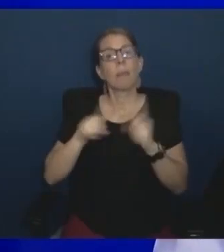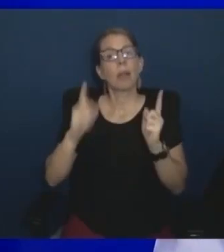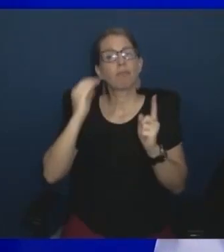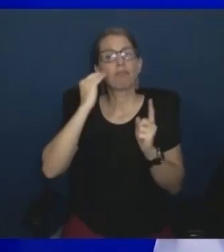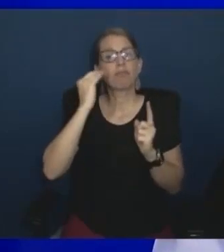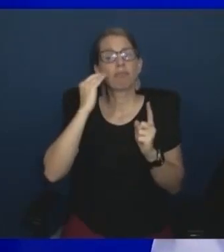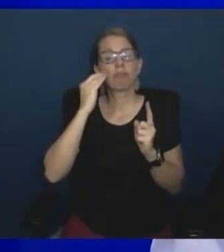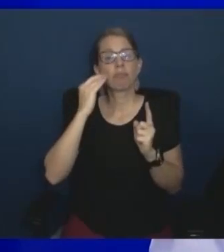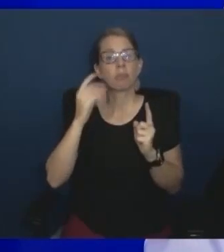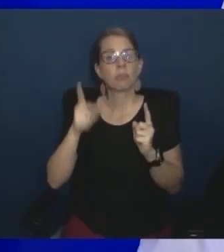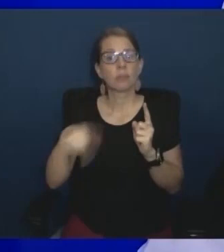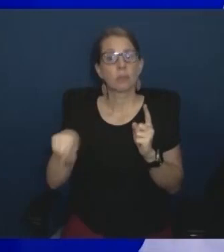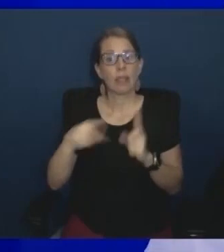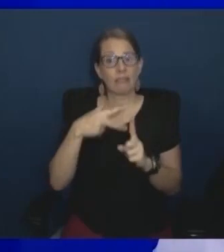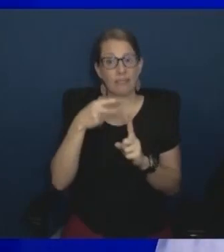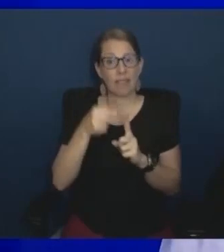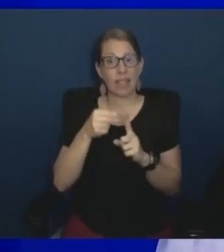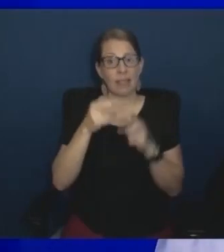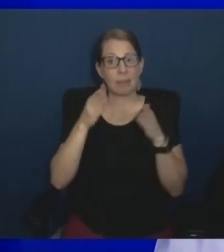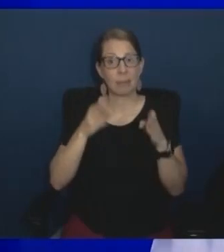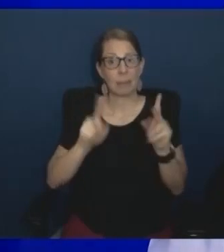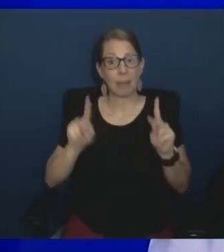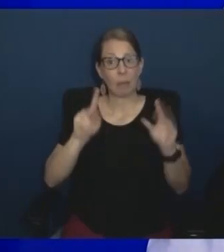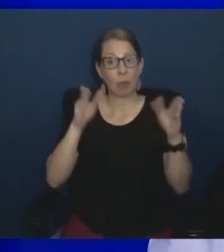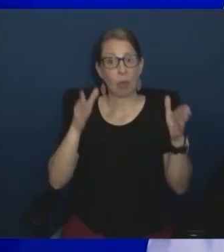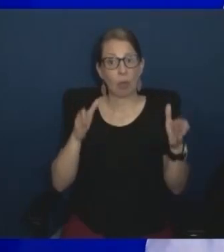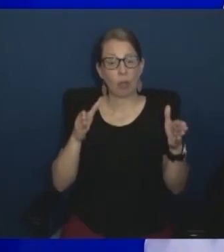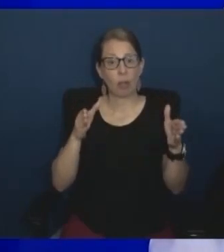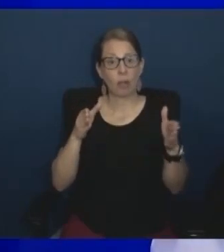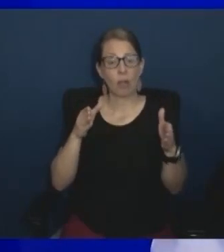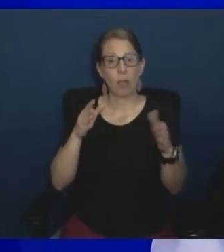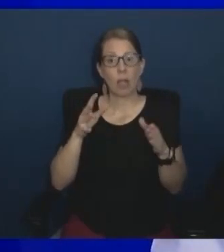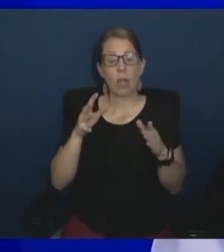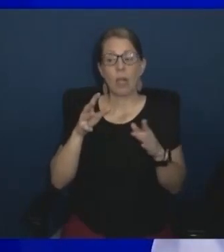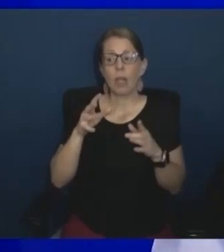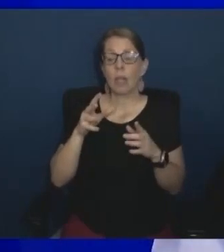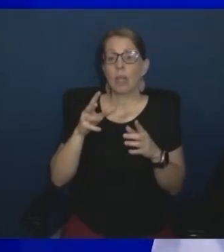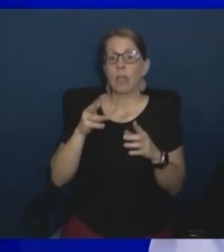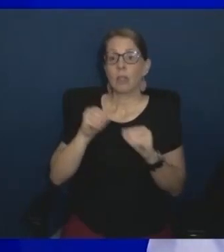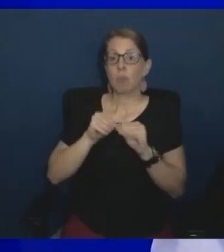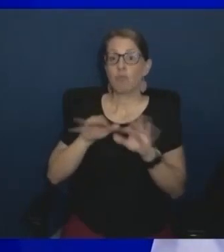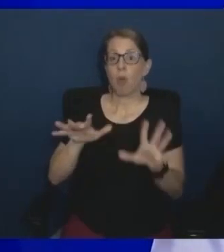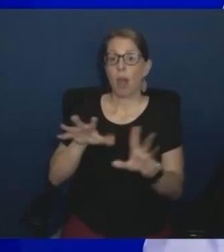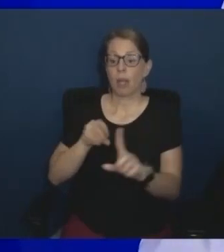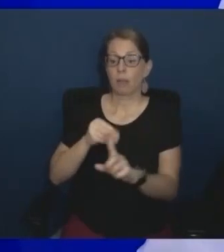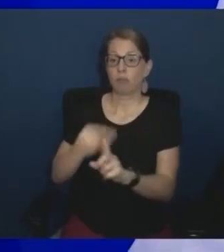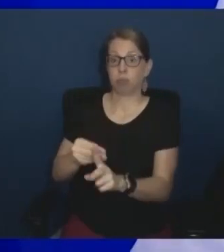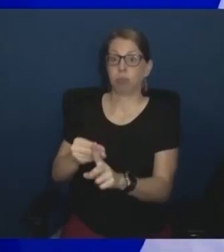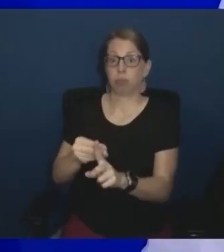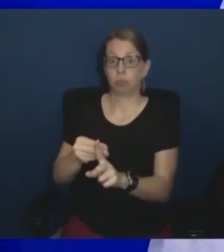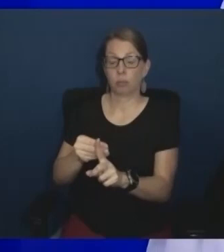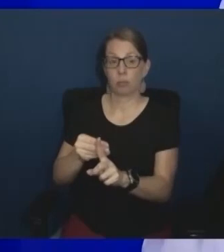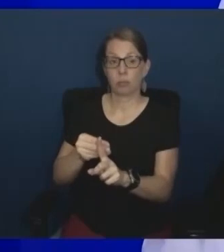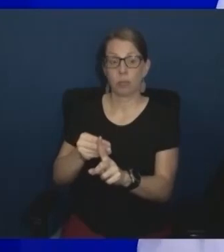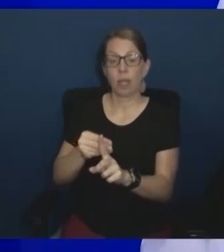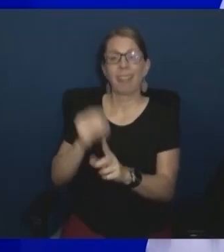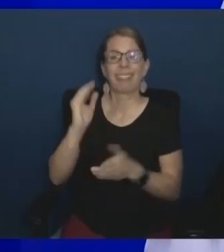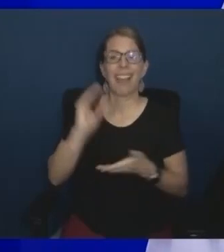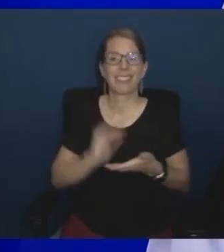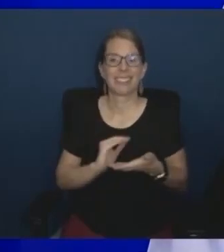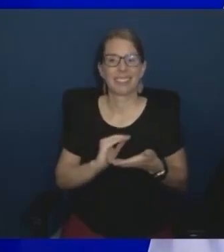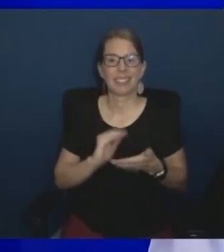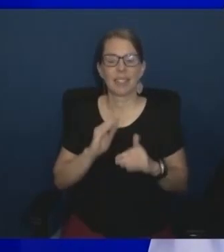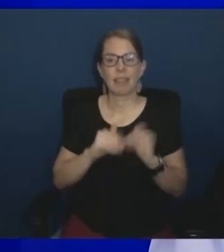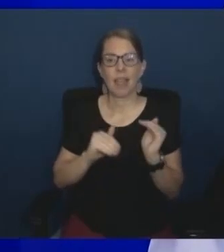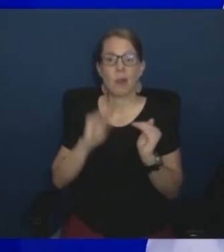see vaccinated persons, their attack rates in those households, those secondary infections, were less than in those households where